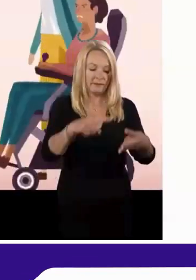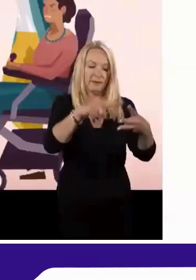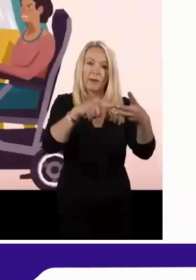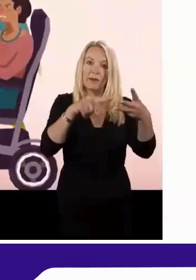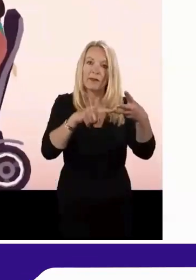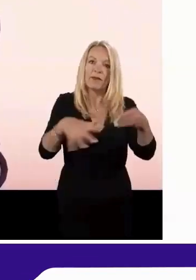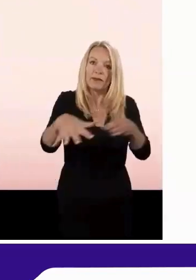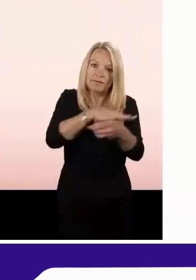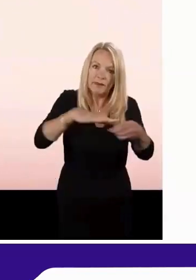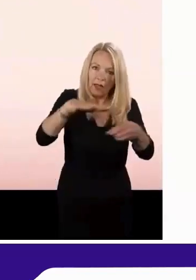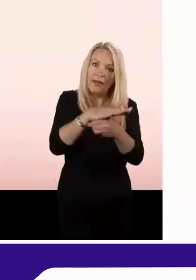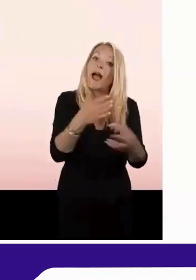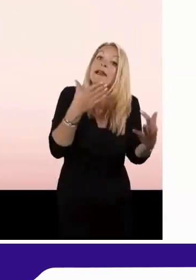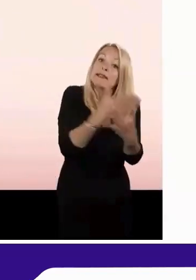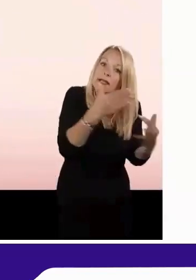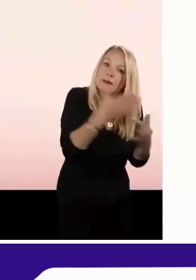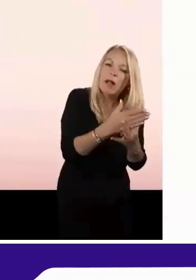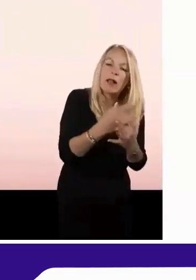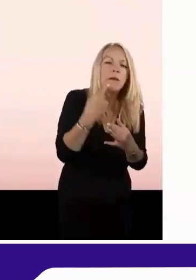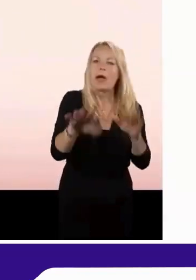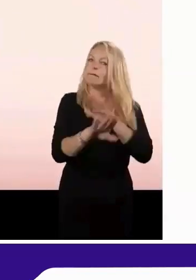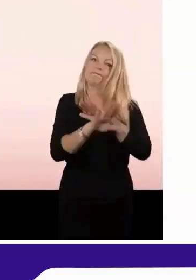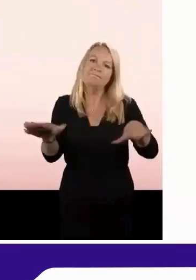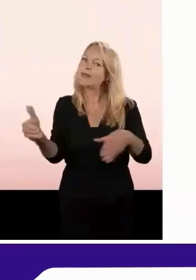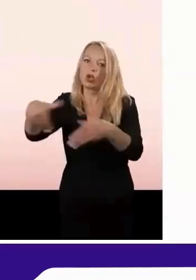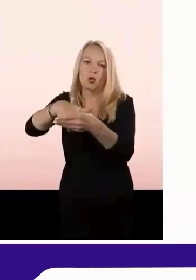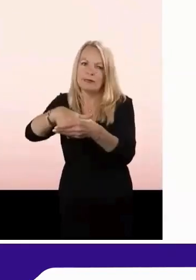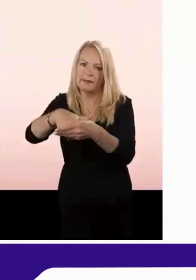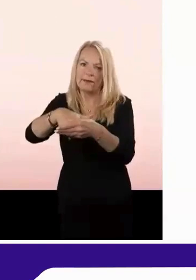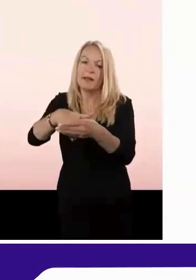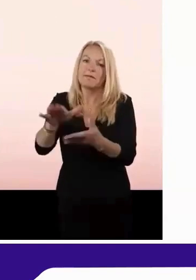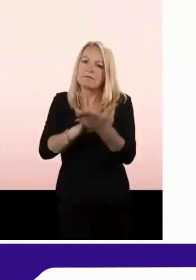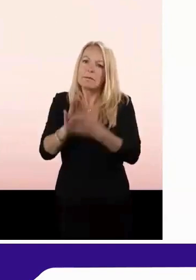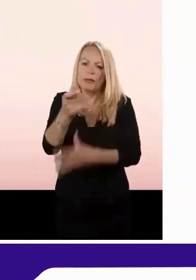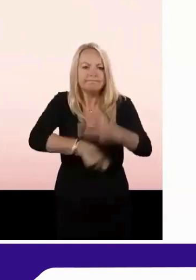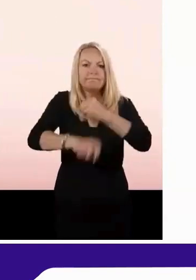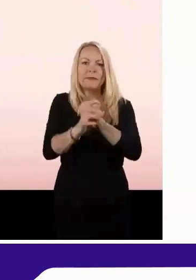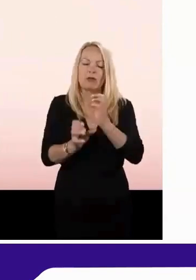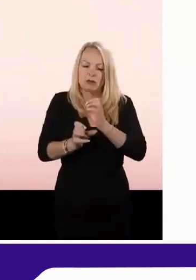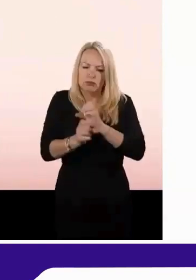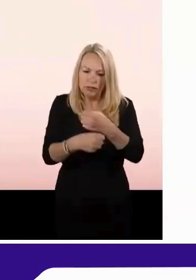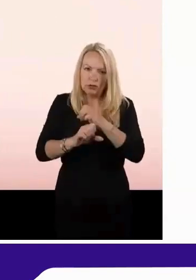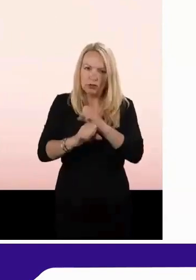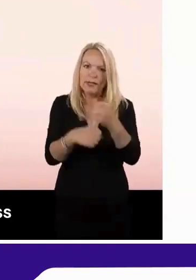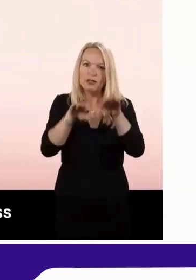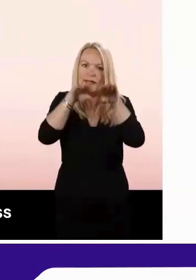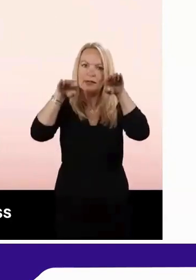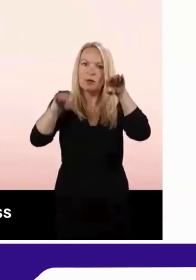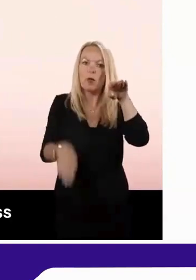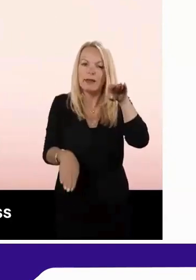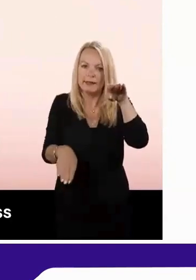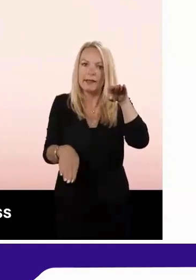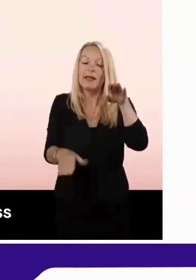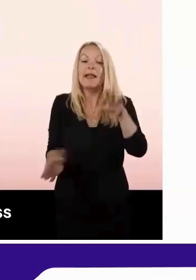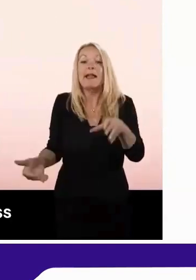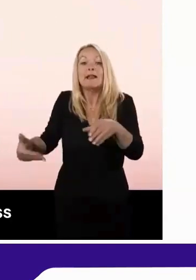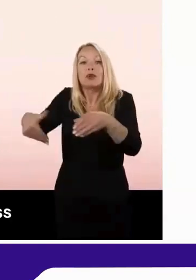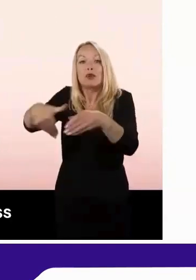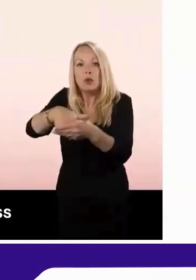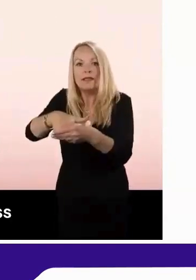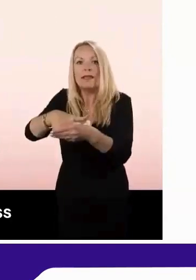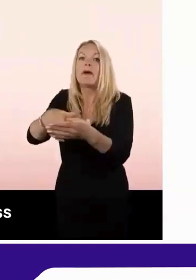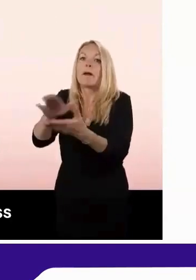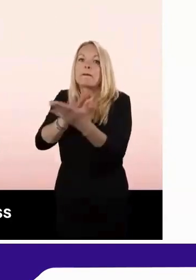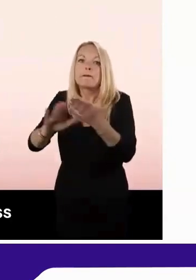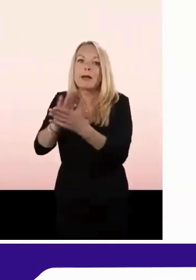All three scenarios were accessible, but they were not inclusive, leading to frustration and inequality. Being inclusive is